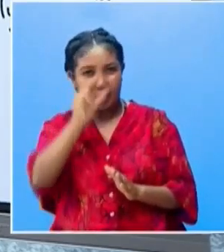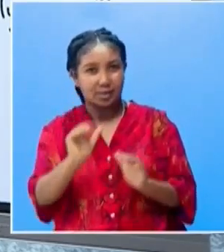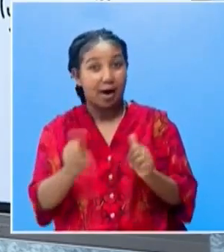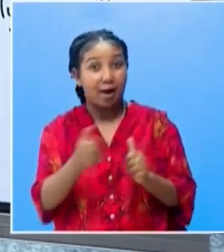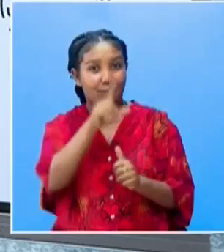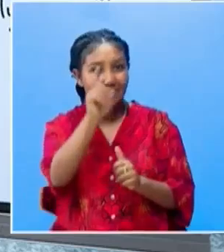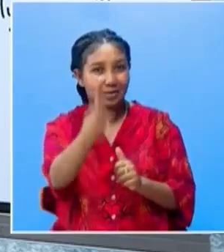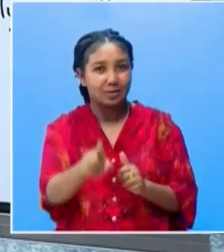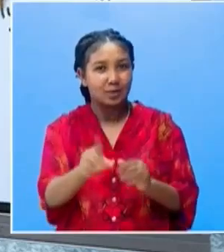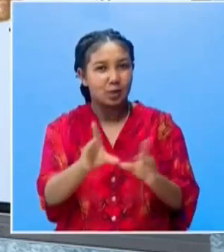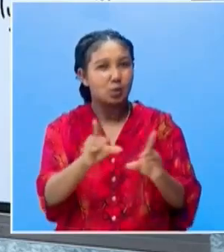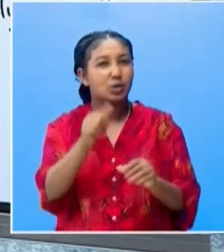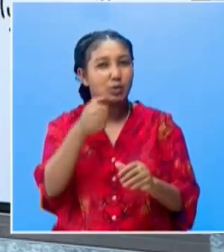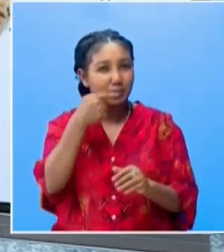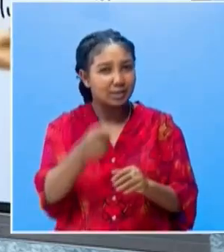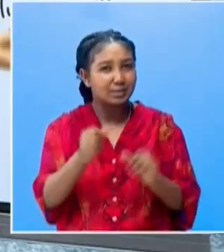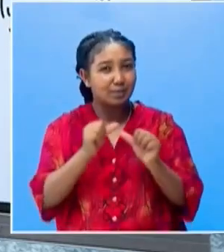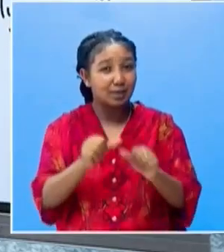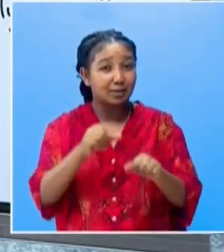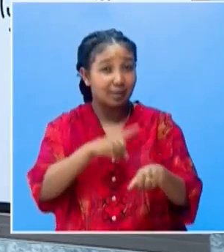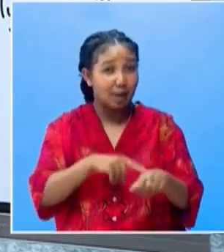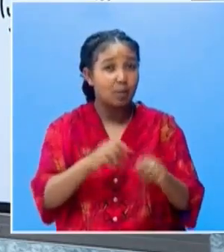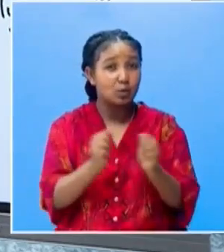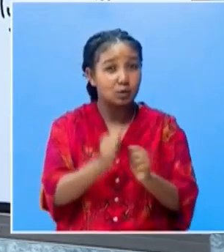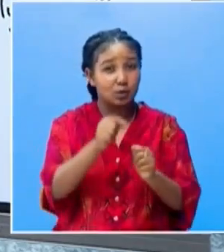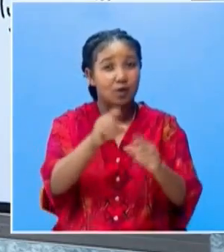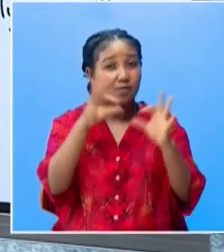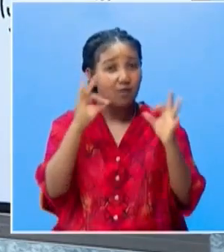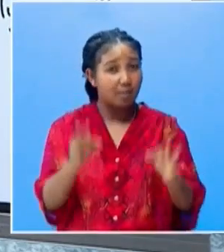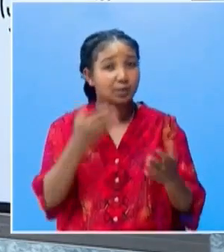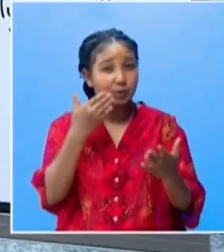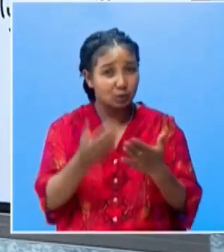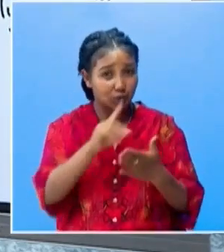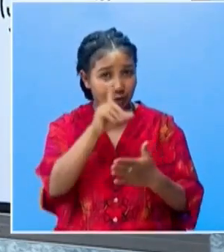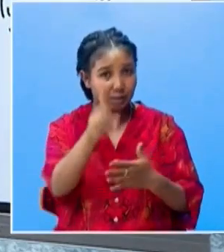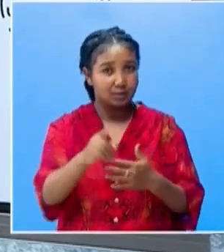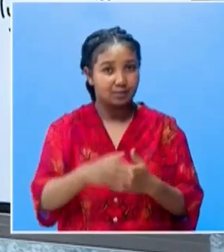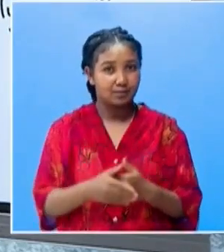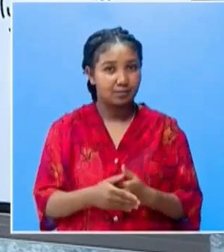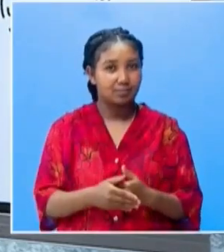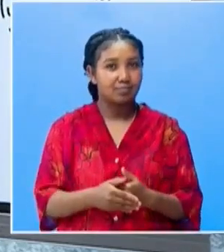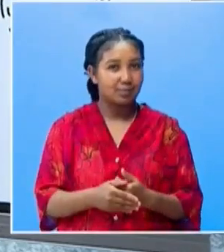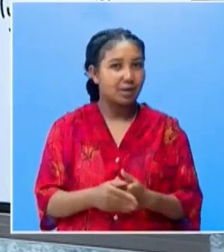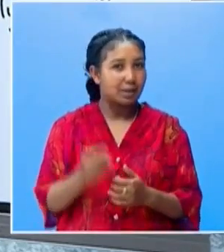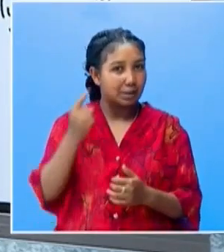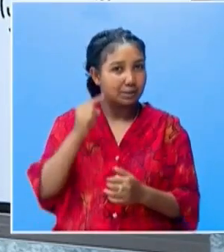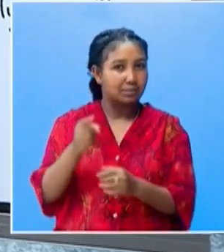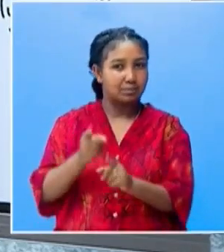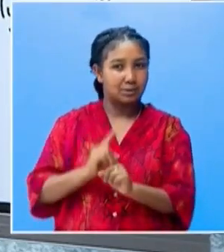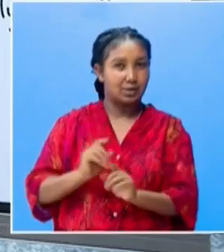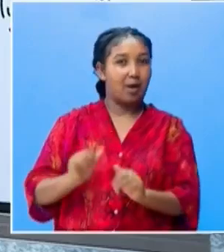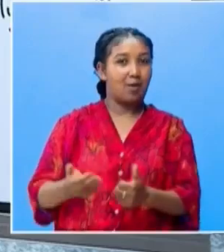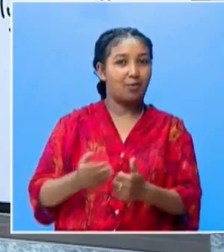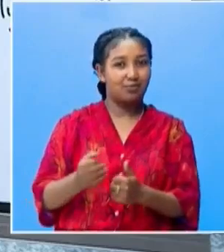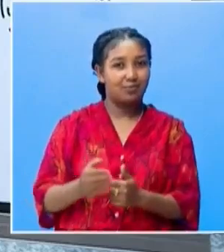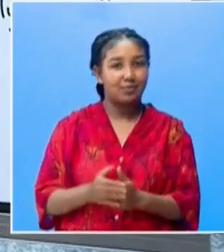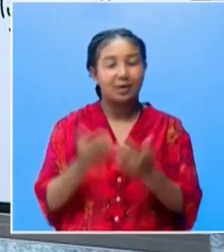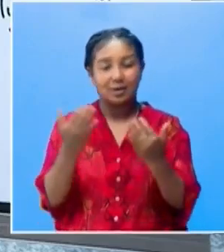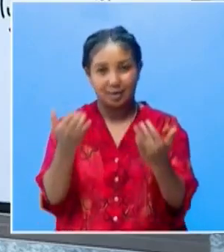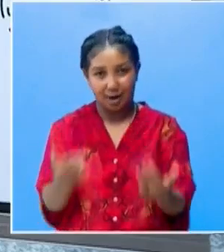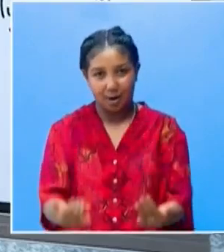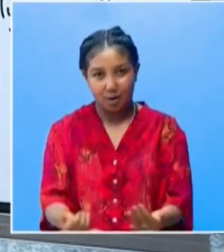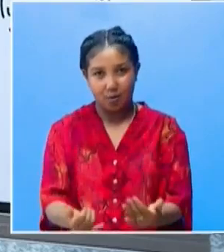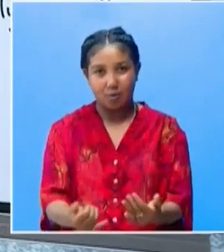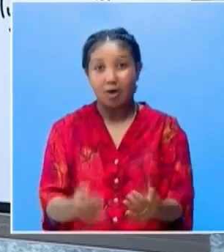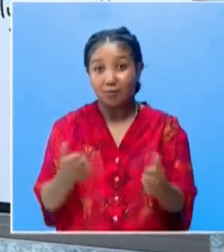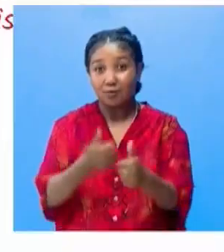ask that? Wouldn't you say spending time with your family is good? We will listen how this person is answering. Now, have